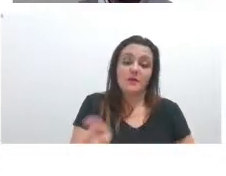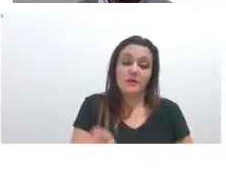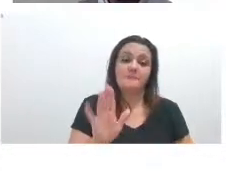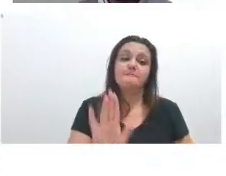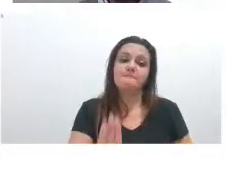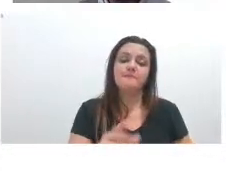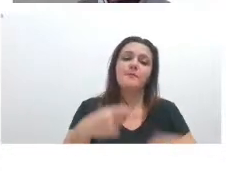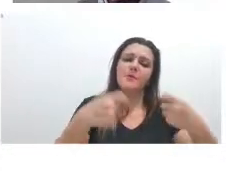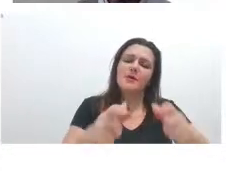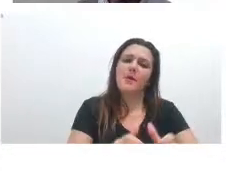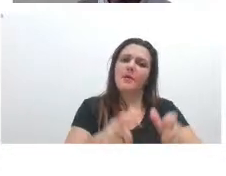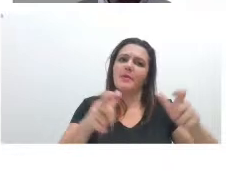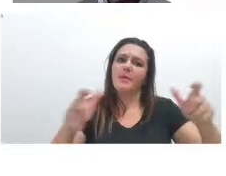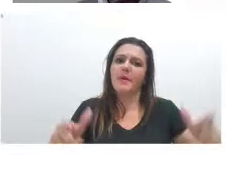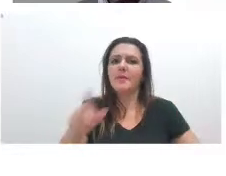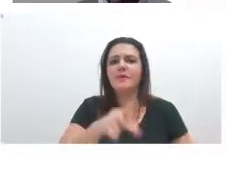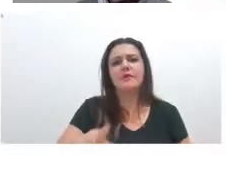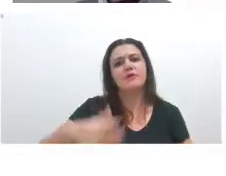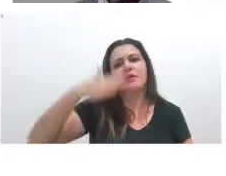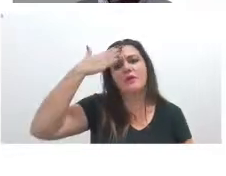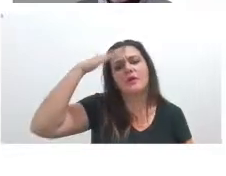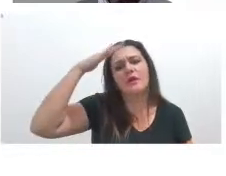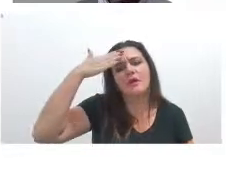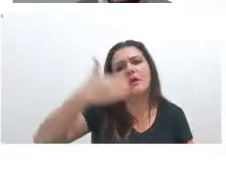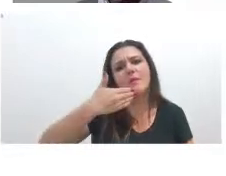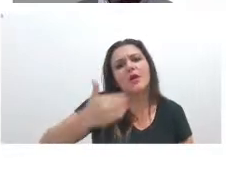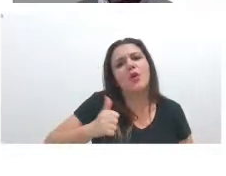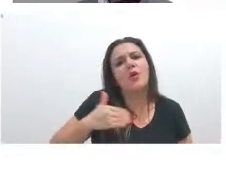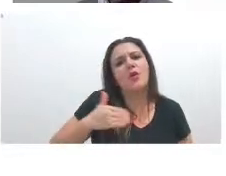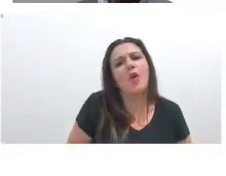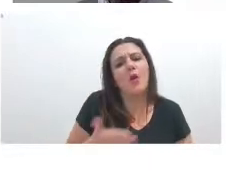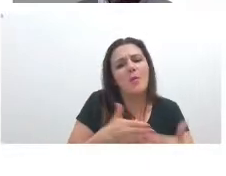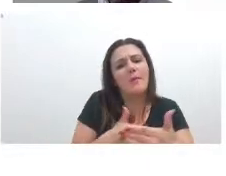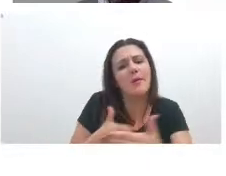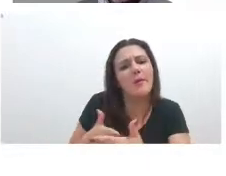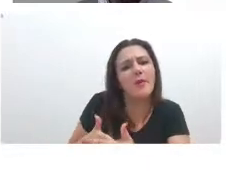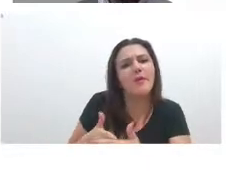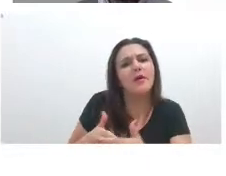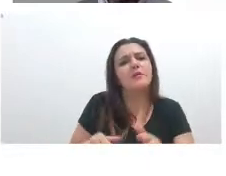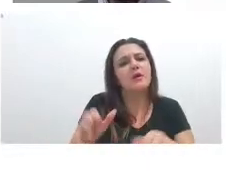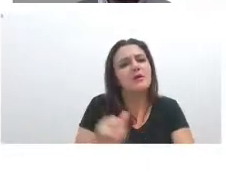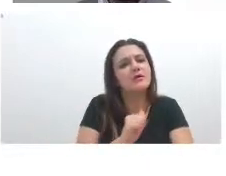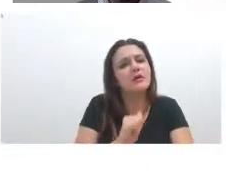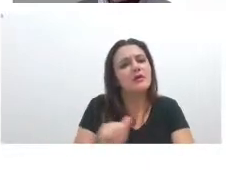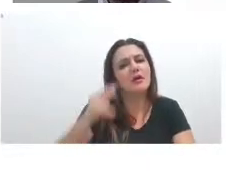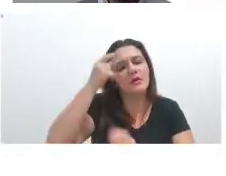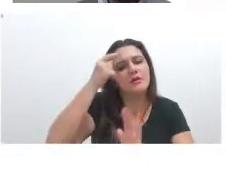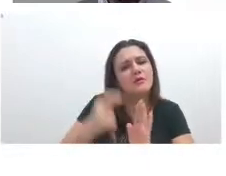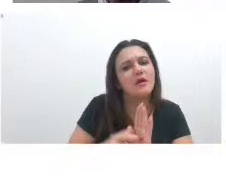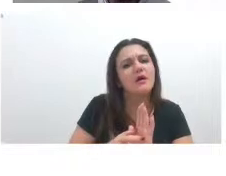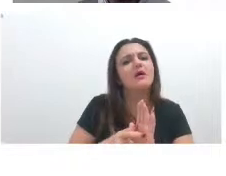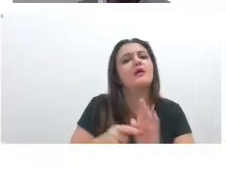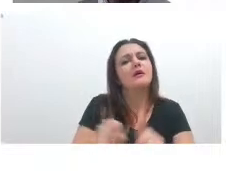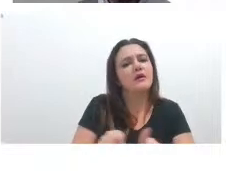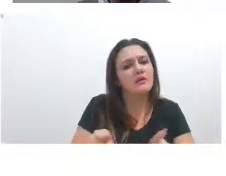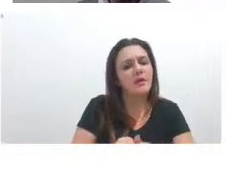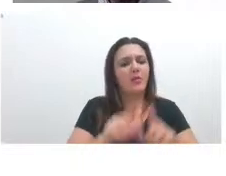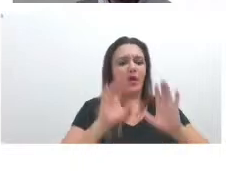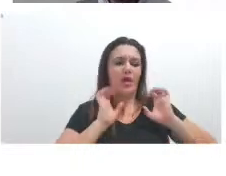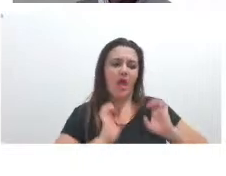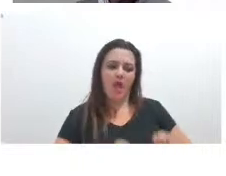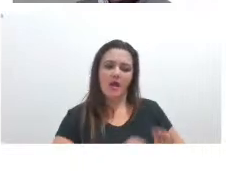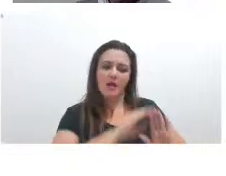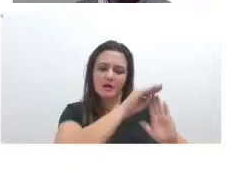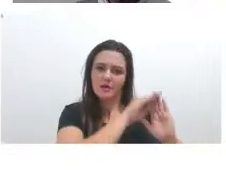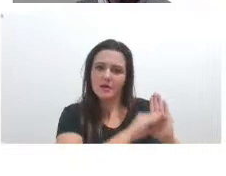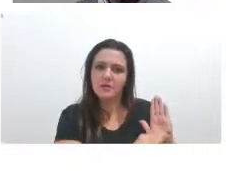understand the limitations of AI tools. It also advocates for the development of ethics statements to guide responsible use